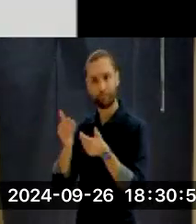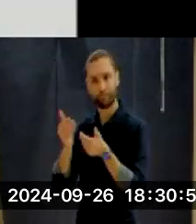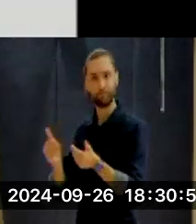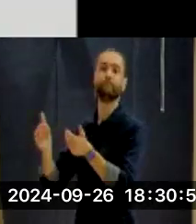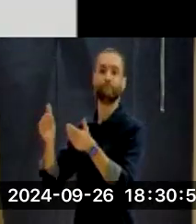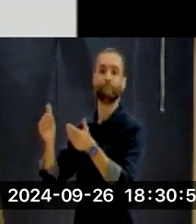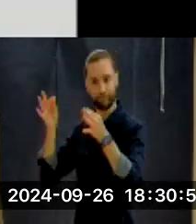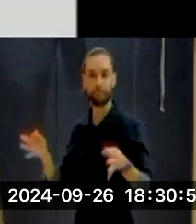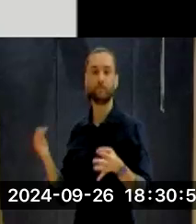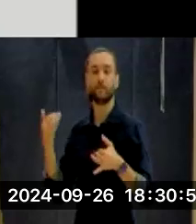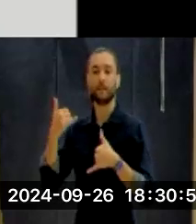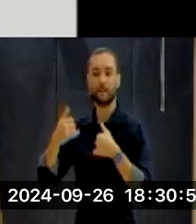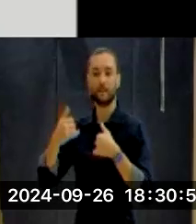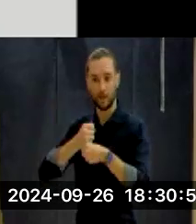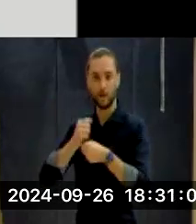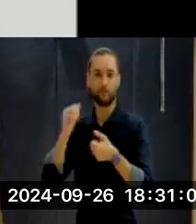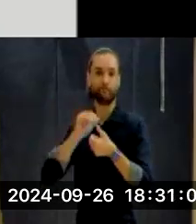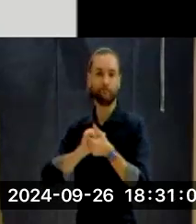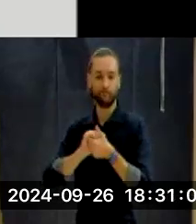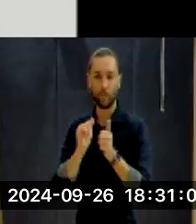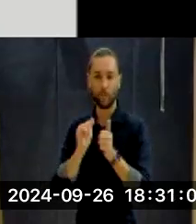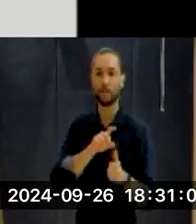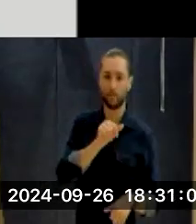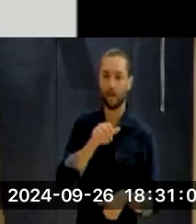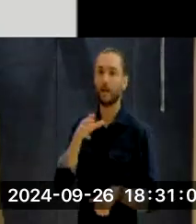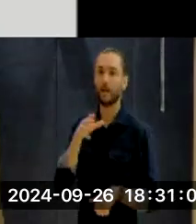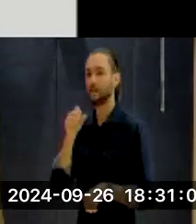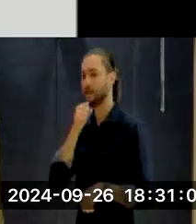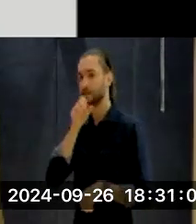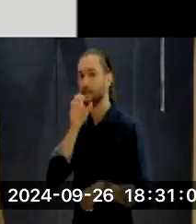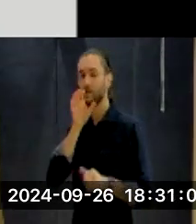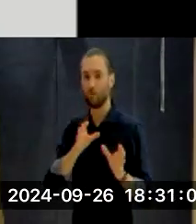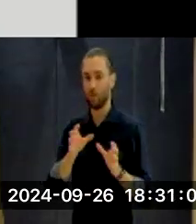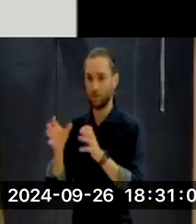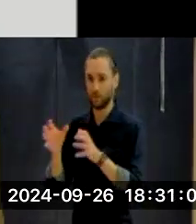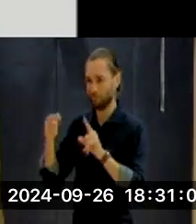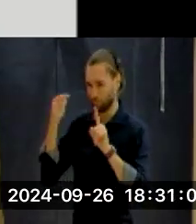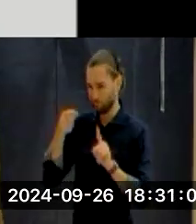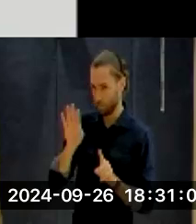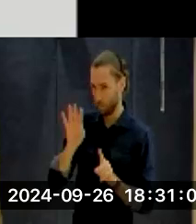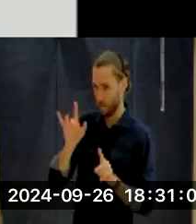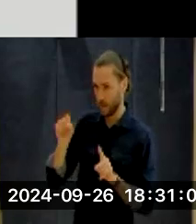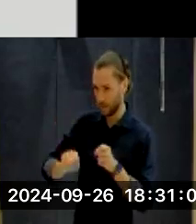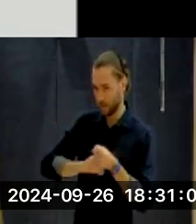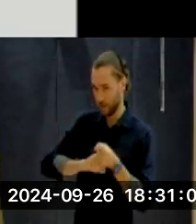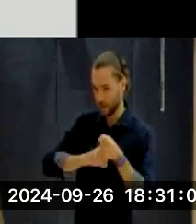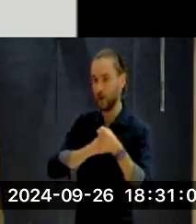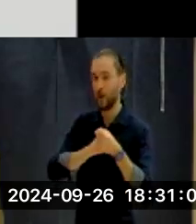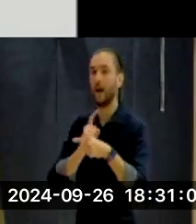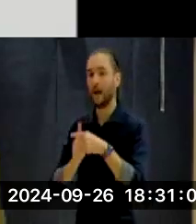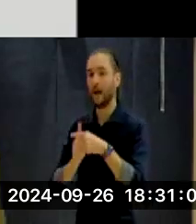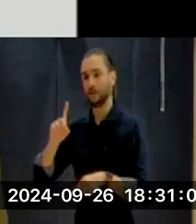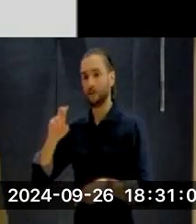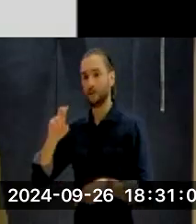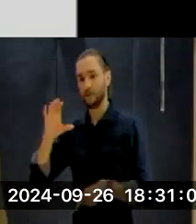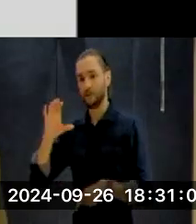year to work with disability and senior groups, particularly the bill's sponsor and Disability Rights California,